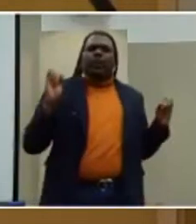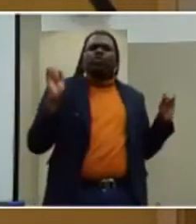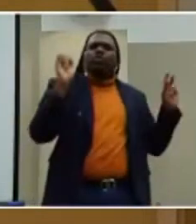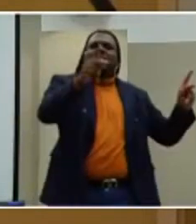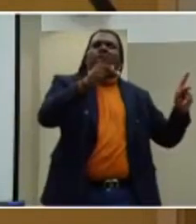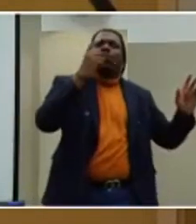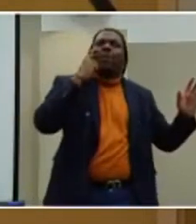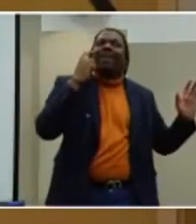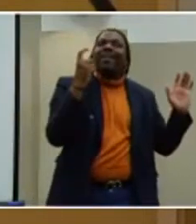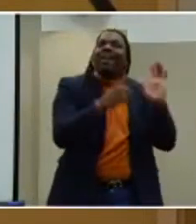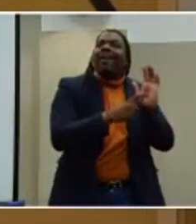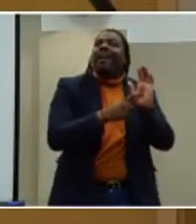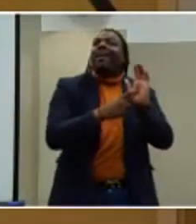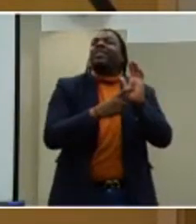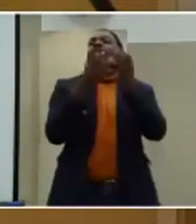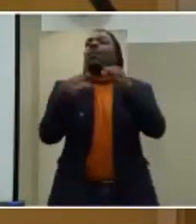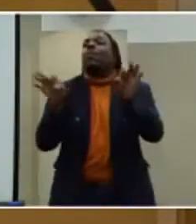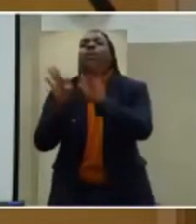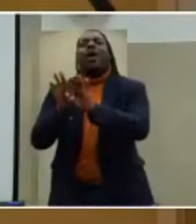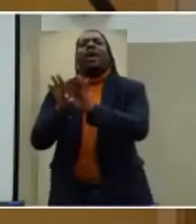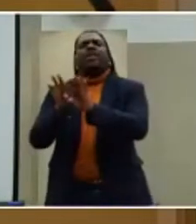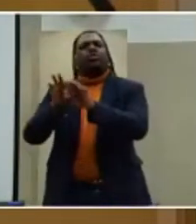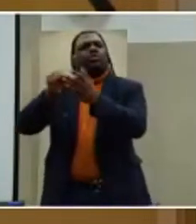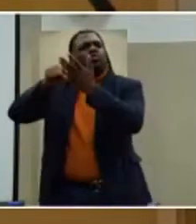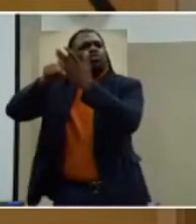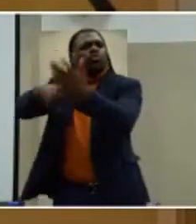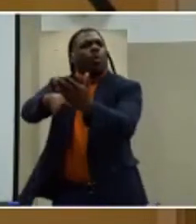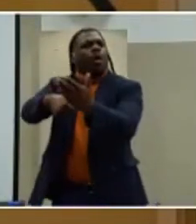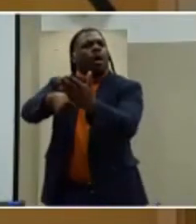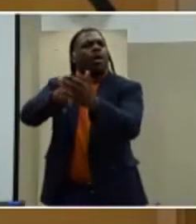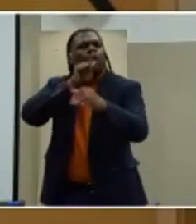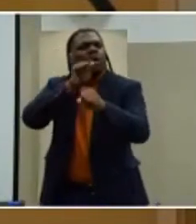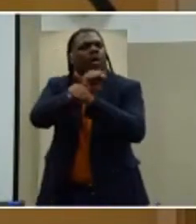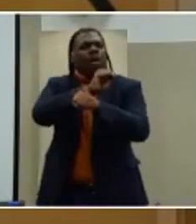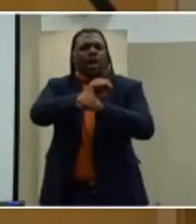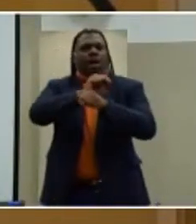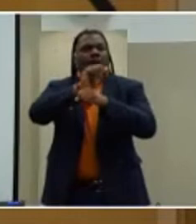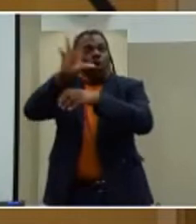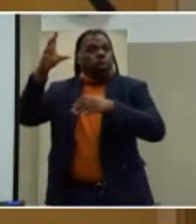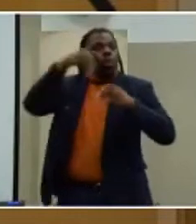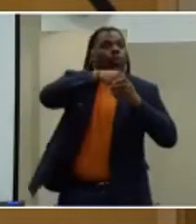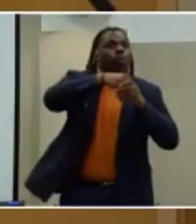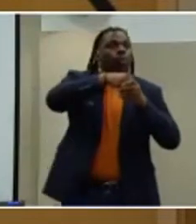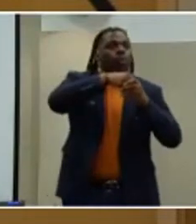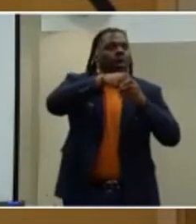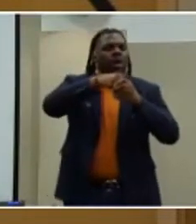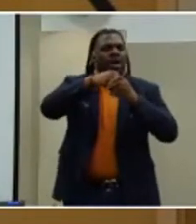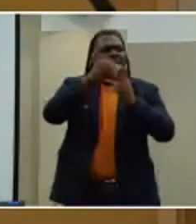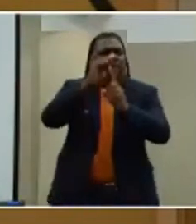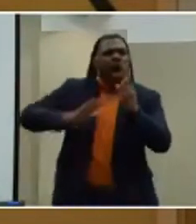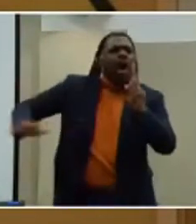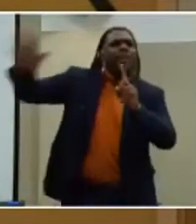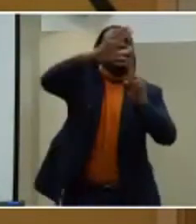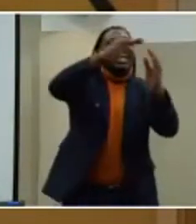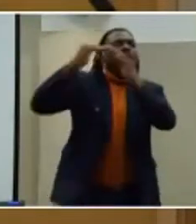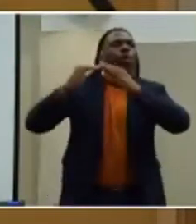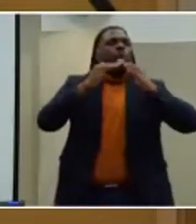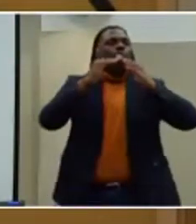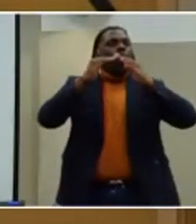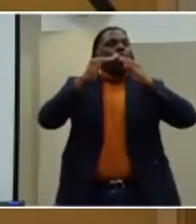to recognize the importance of ensuring inclusive environments with equal access